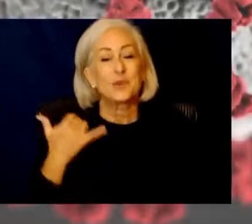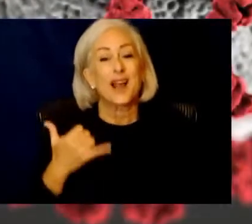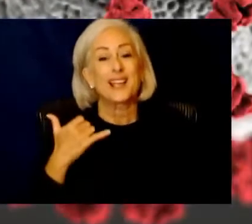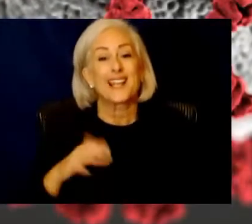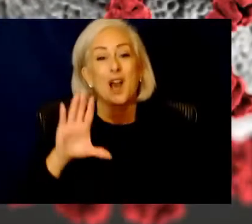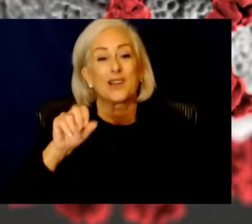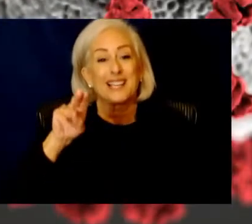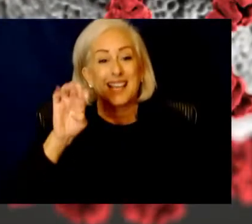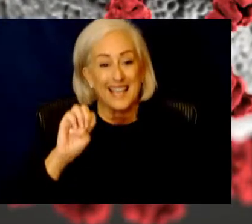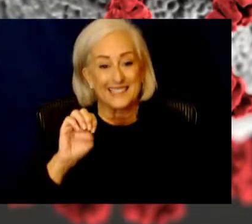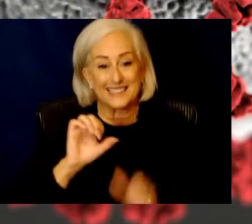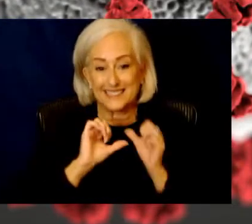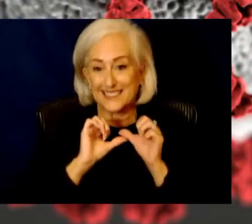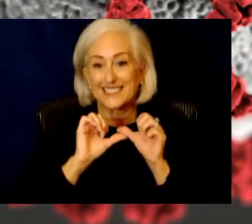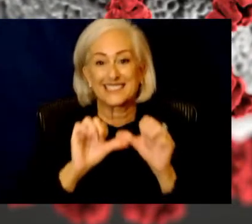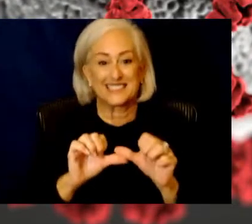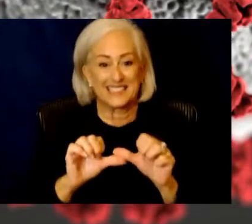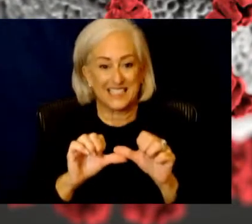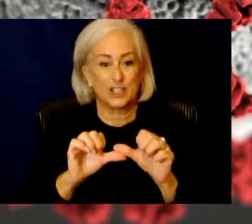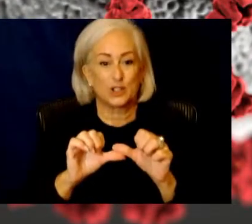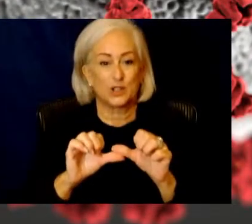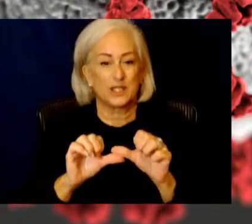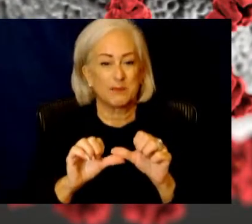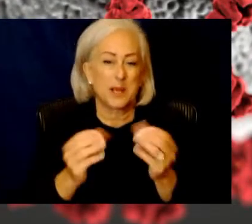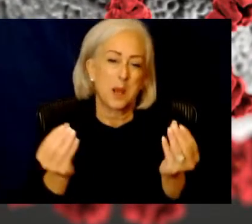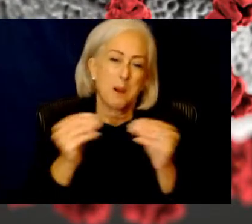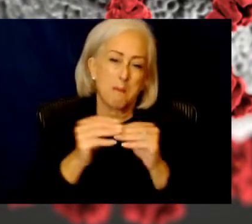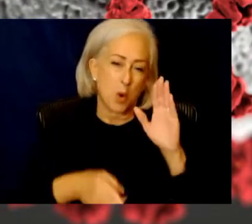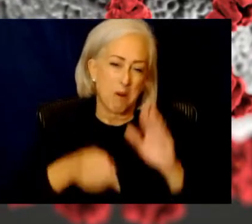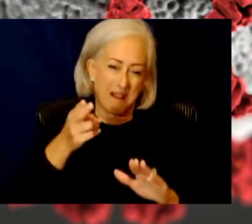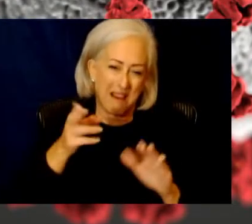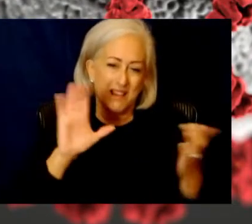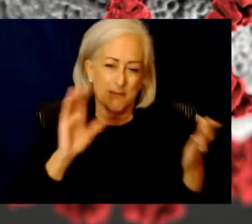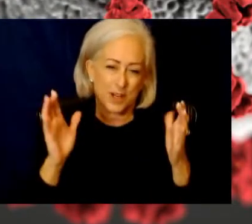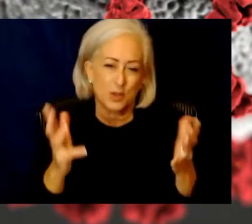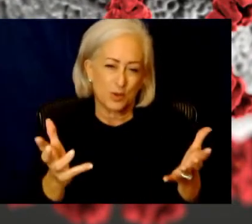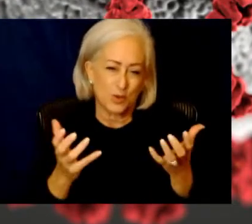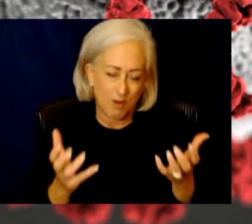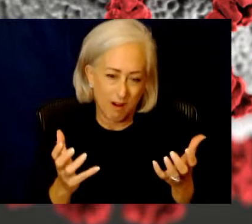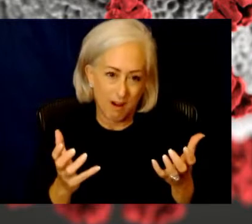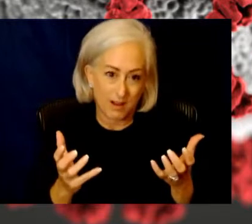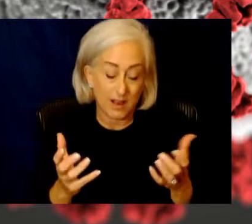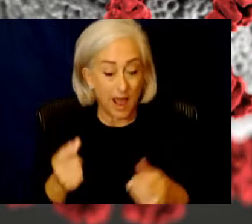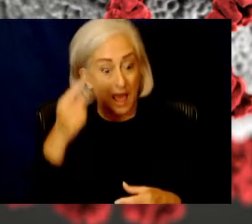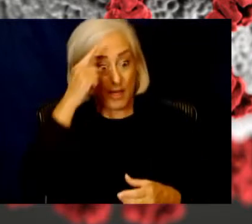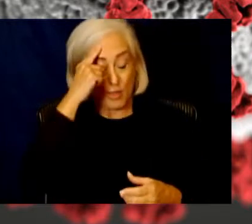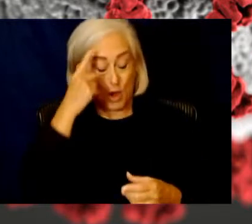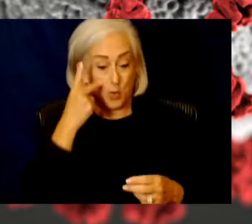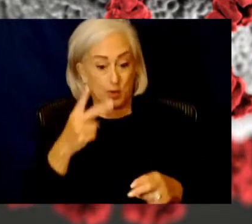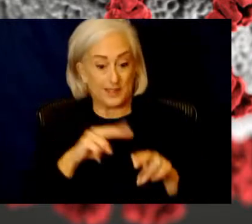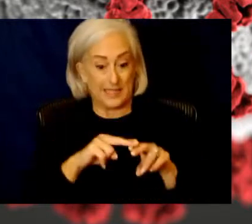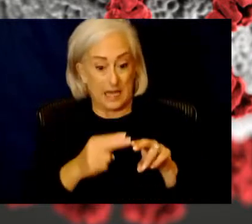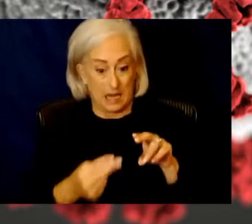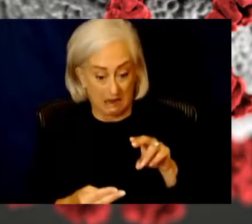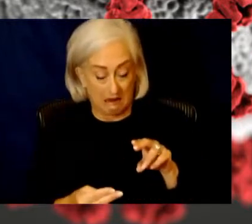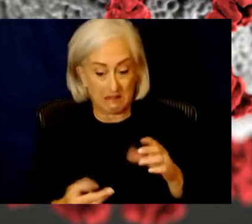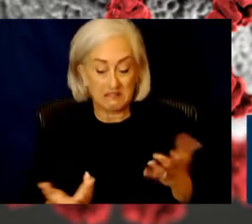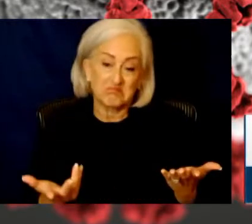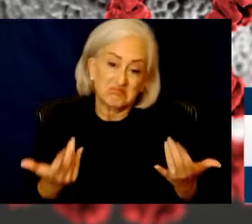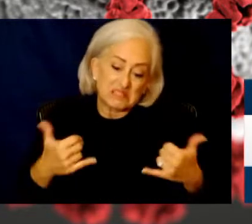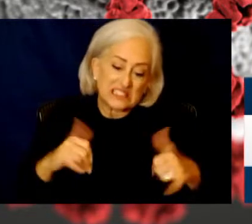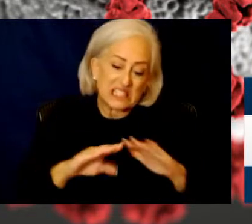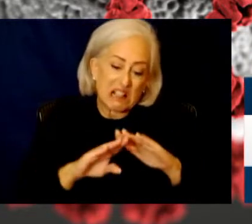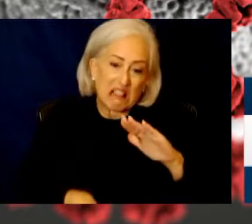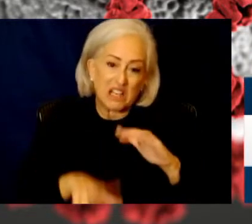are continuing to be, higher than we'd like it, Steve. Certainly, I thought we were seeing a downtrend. At least we're under 30. We are at 29